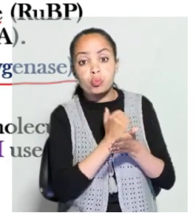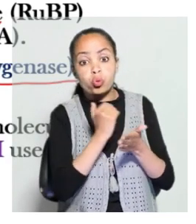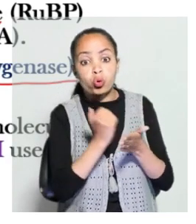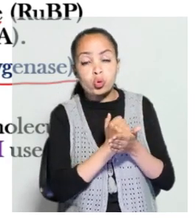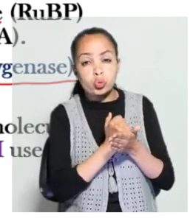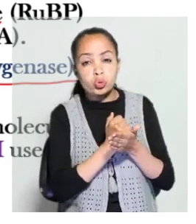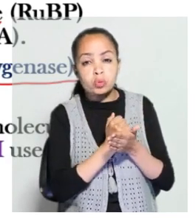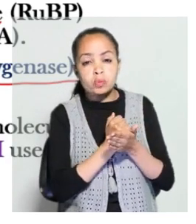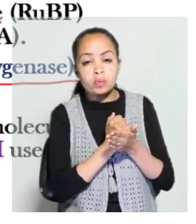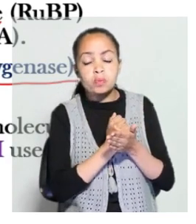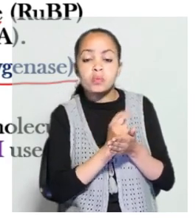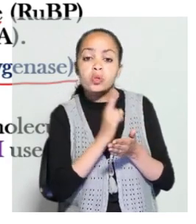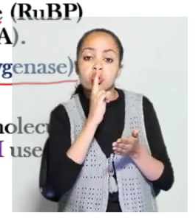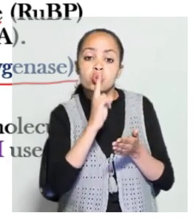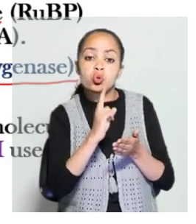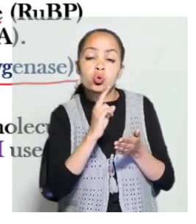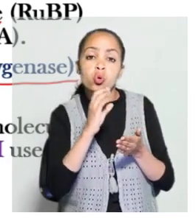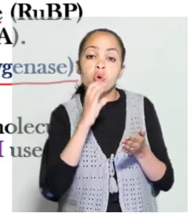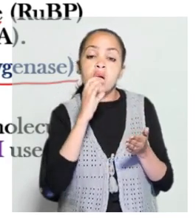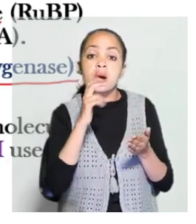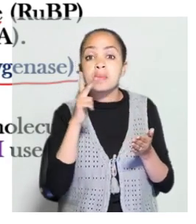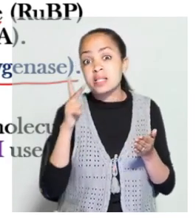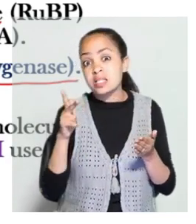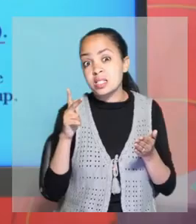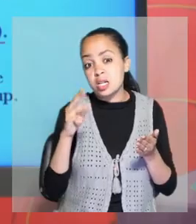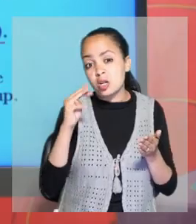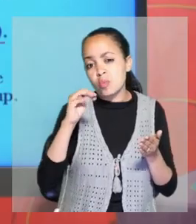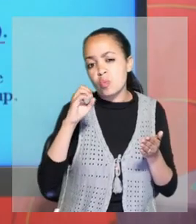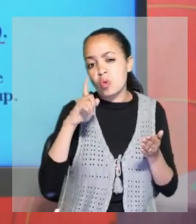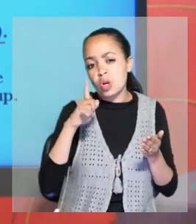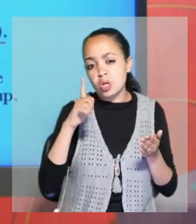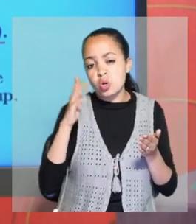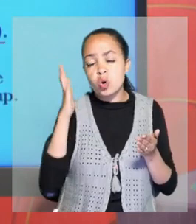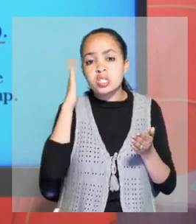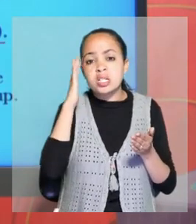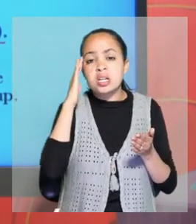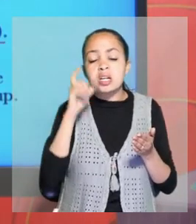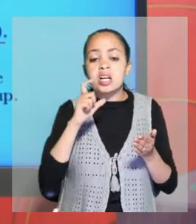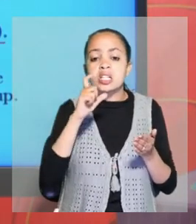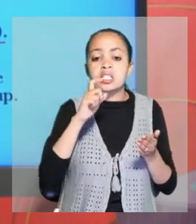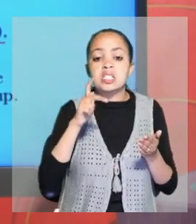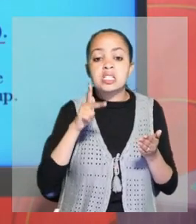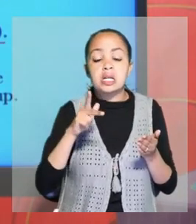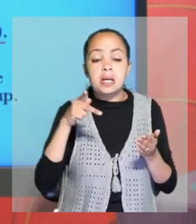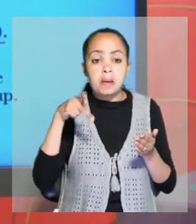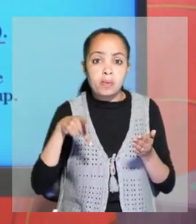two carbon 3 molecule considered glycerdase 3 phosphate.